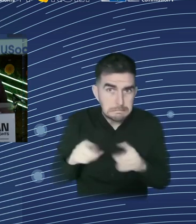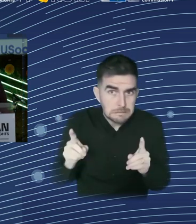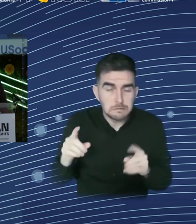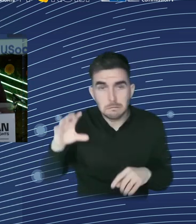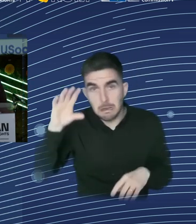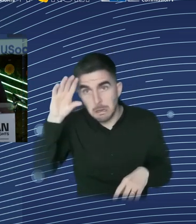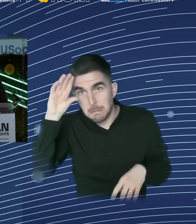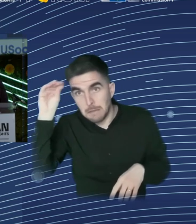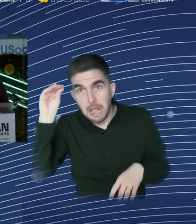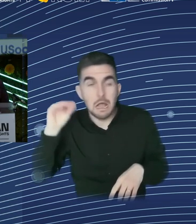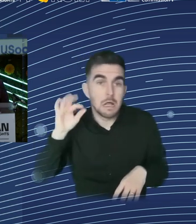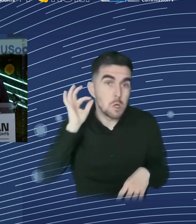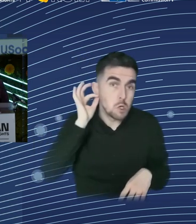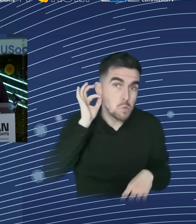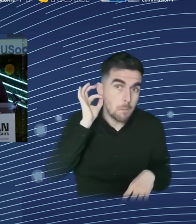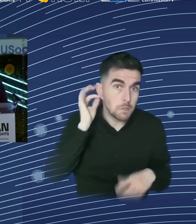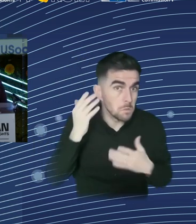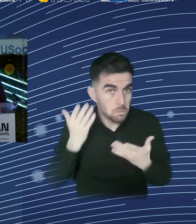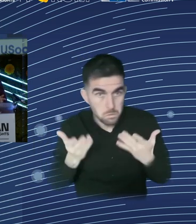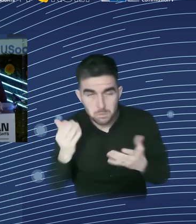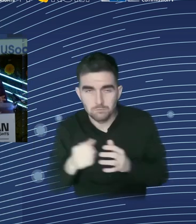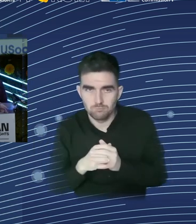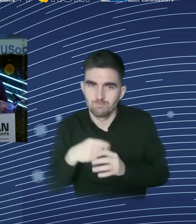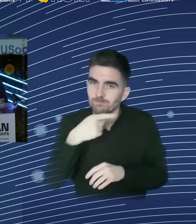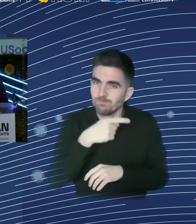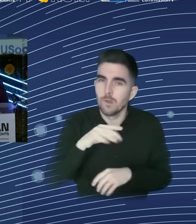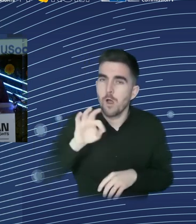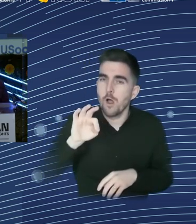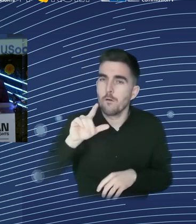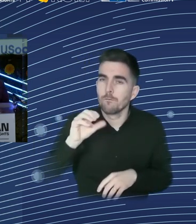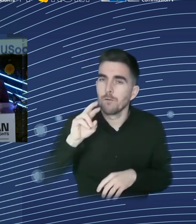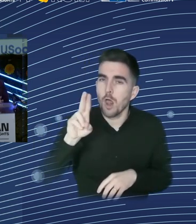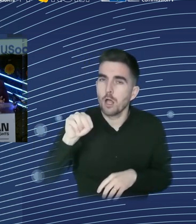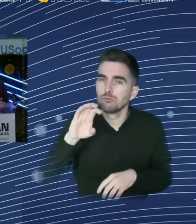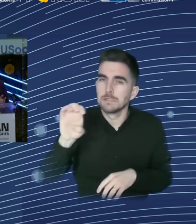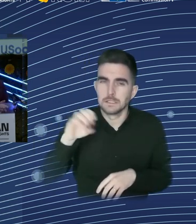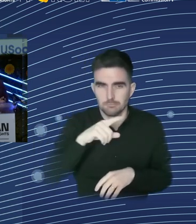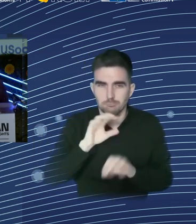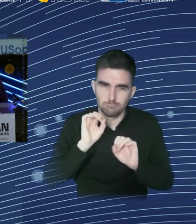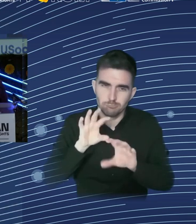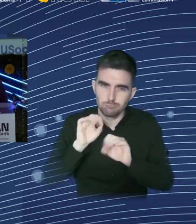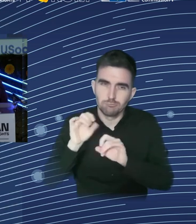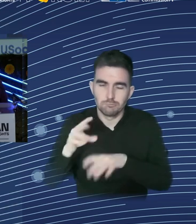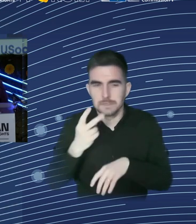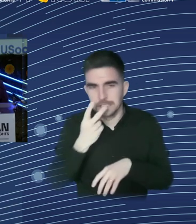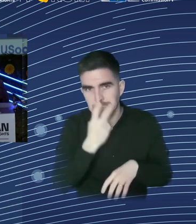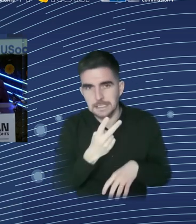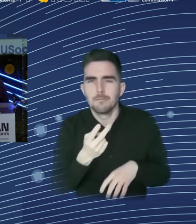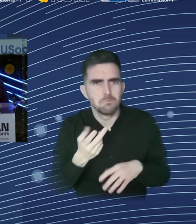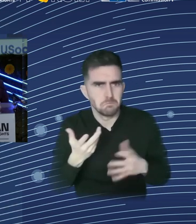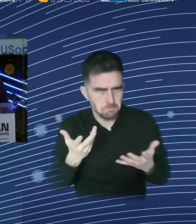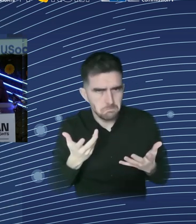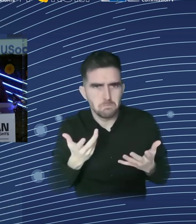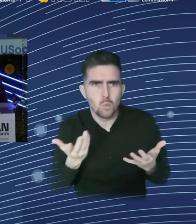which occupations and sectors the identified listed factors were found to play a role in driving shortages, but